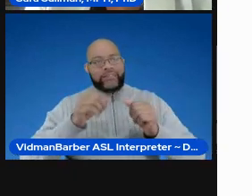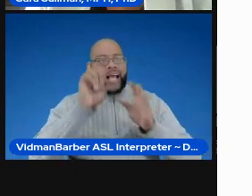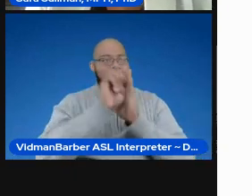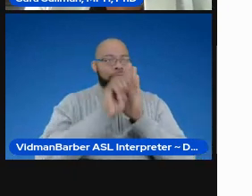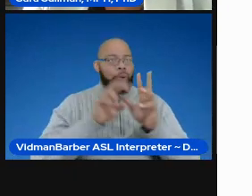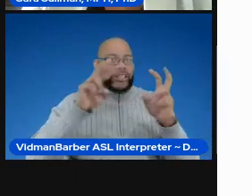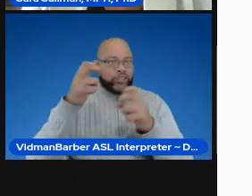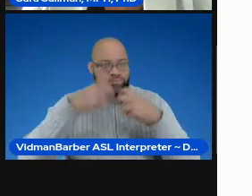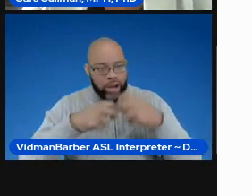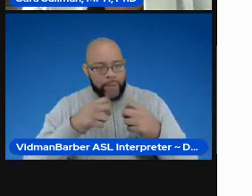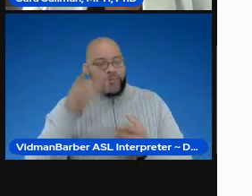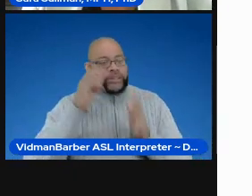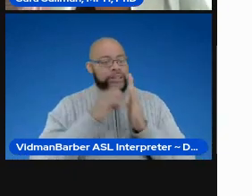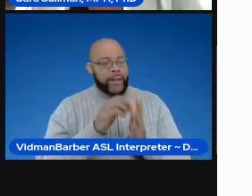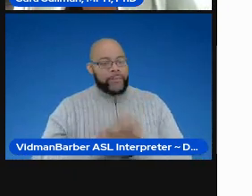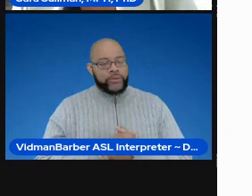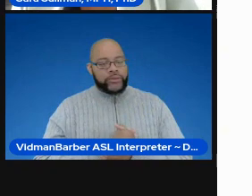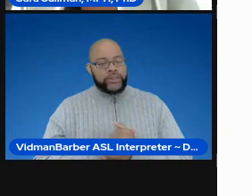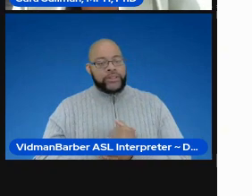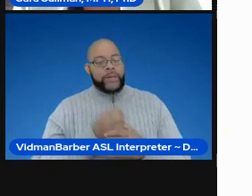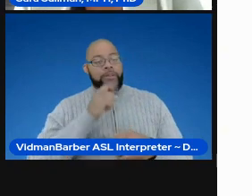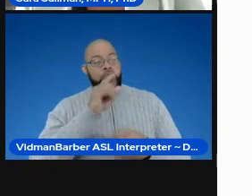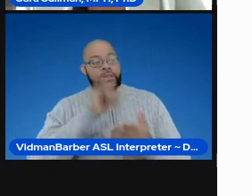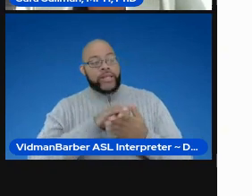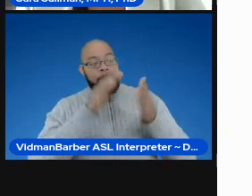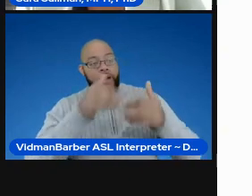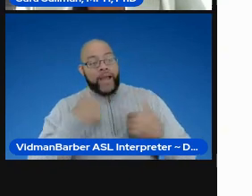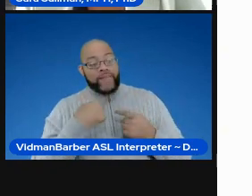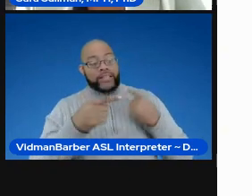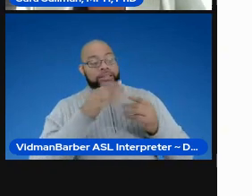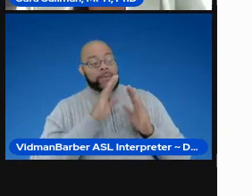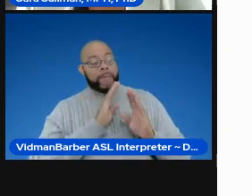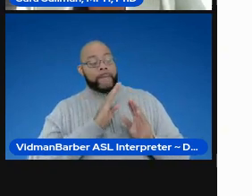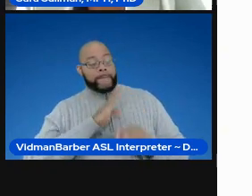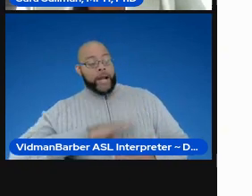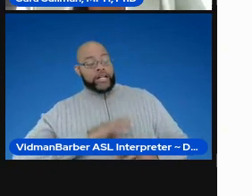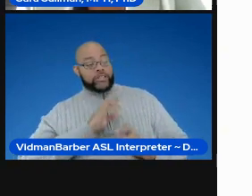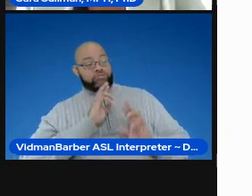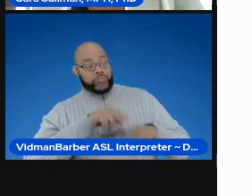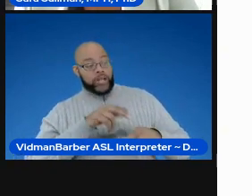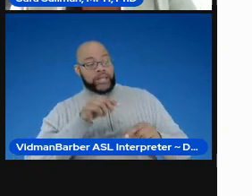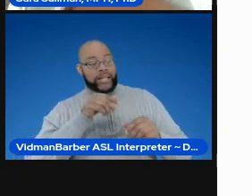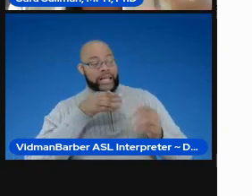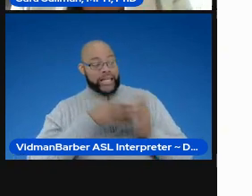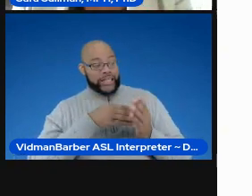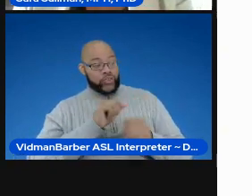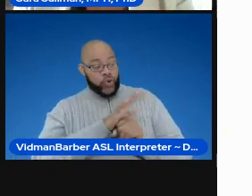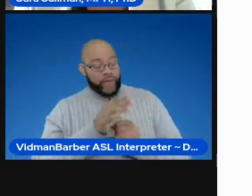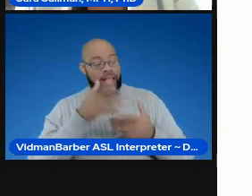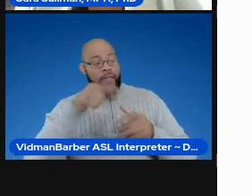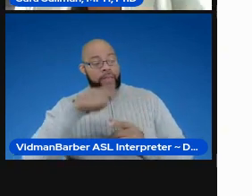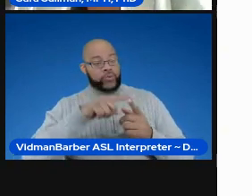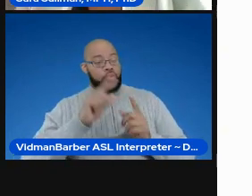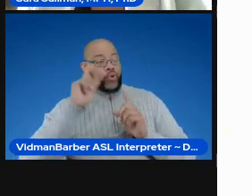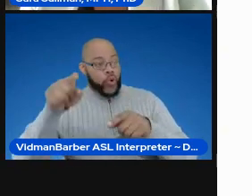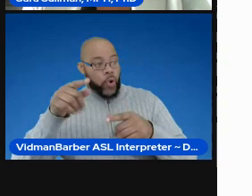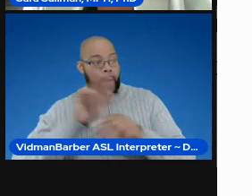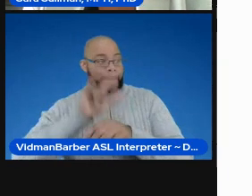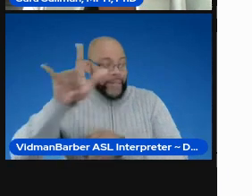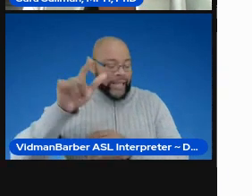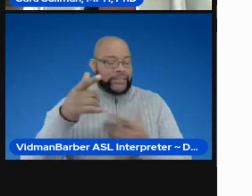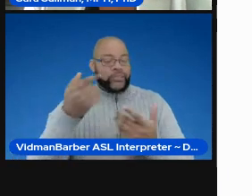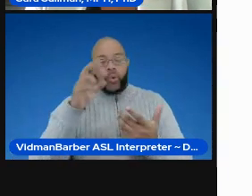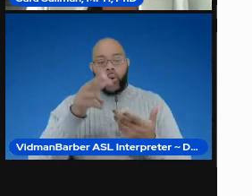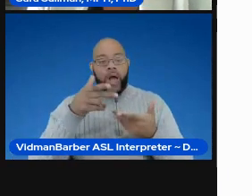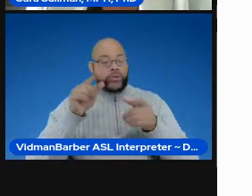So for example, ensuring that someone has antibody responses against SARS-CoV-2 to allow them to go on planes, for example, or